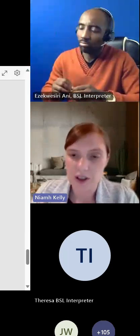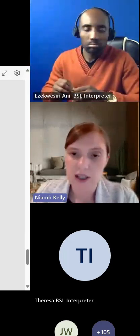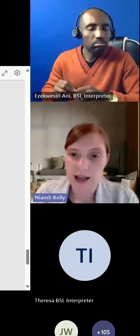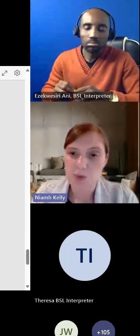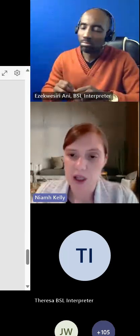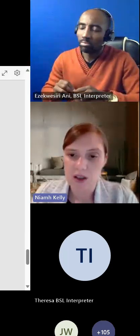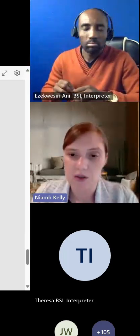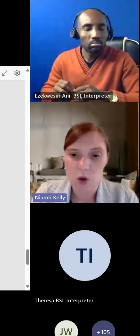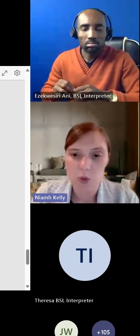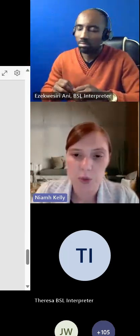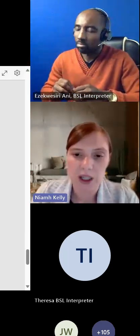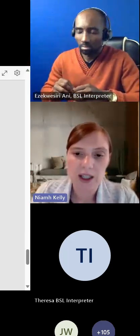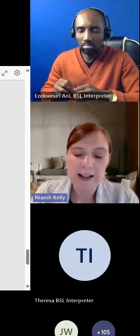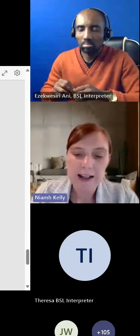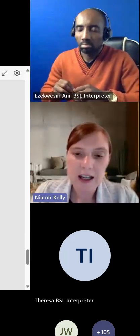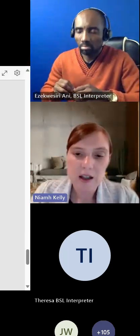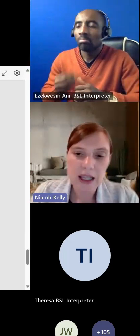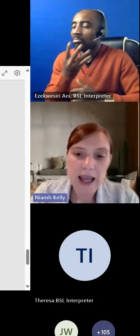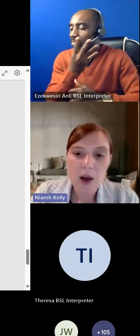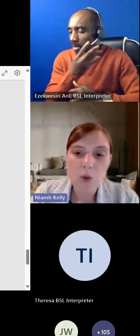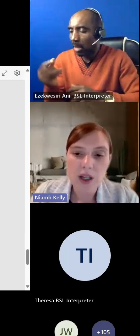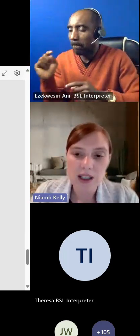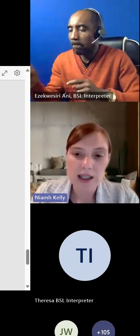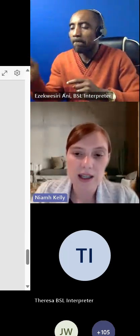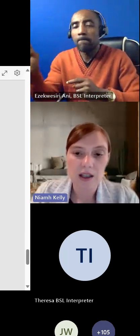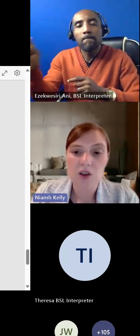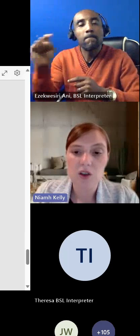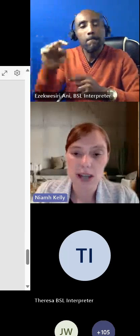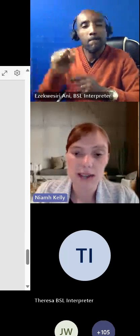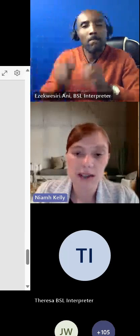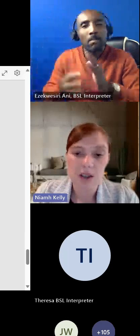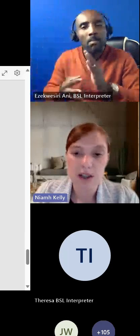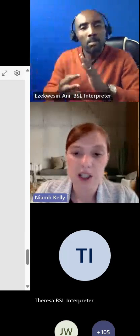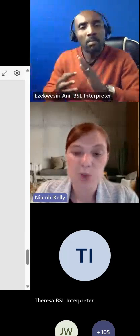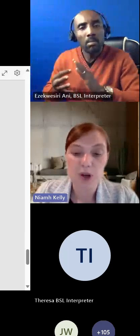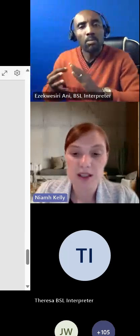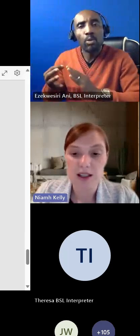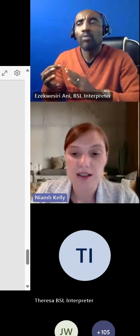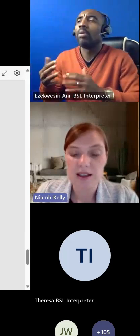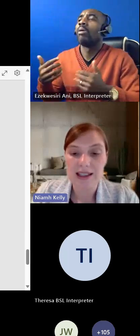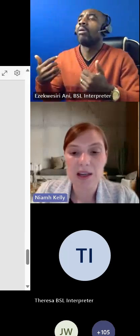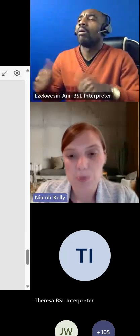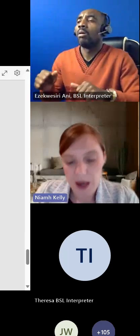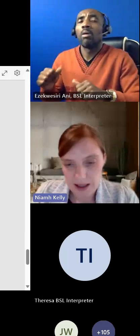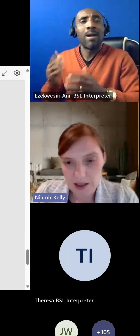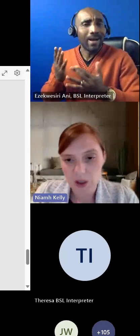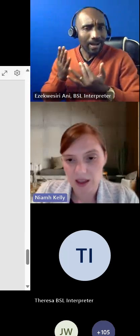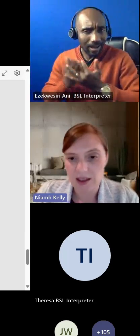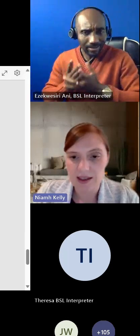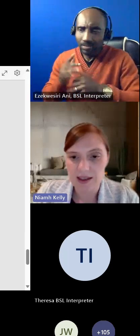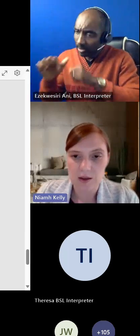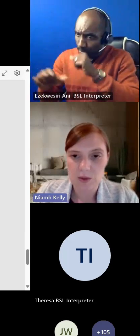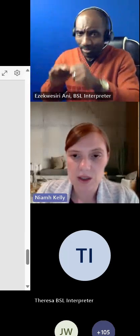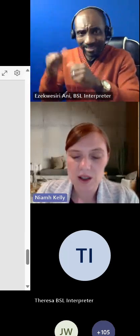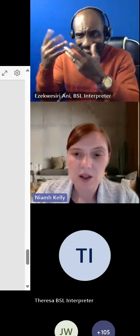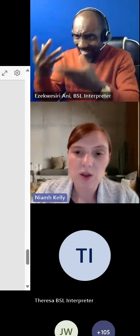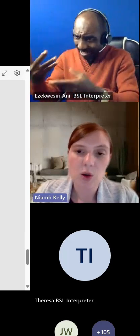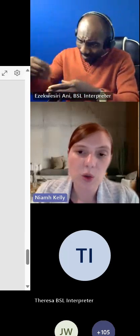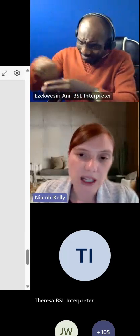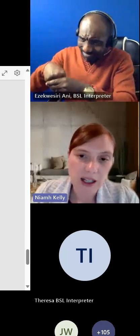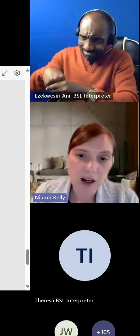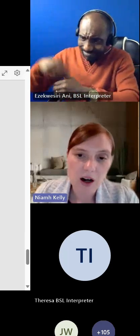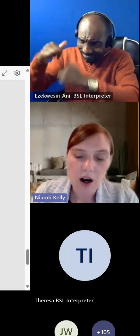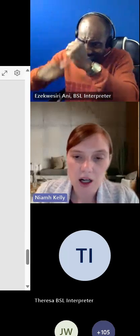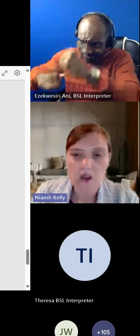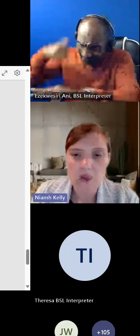across different aspects of the company. Now we can say that there's accessibility processes embedded within the systems.